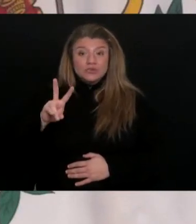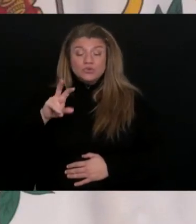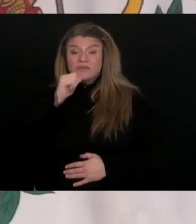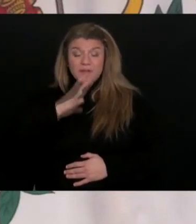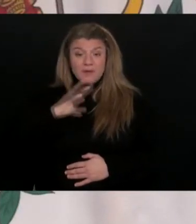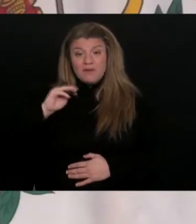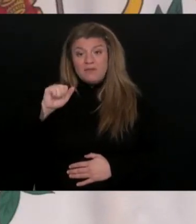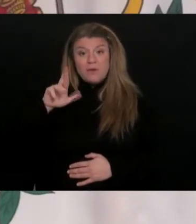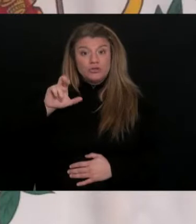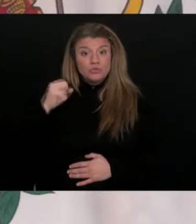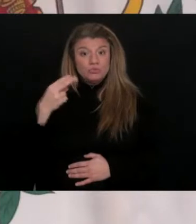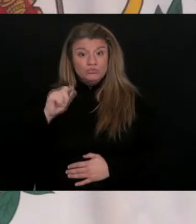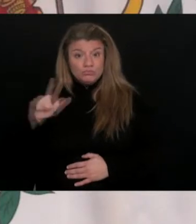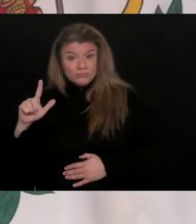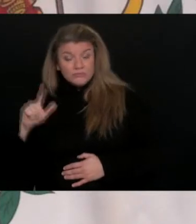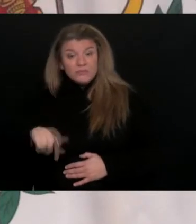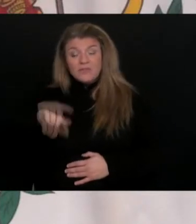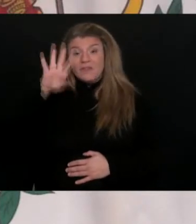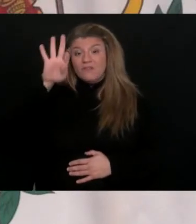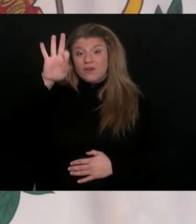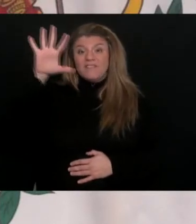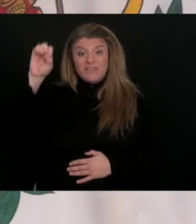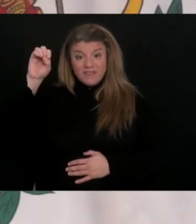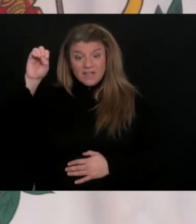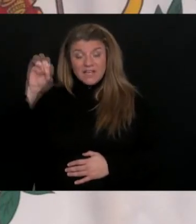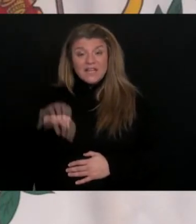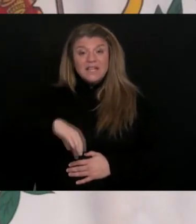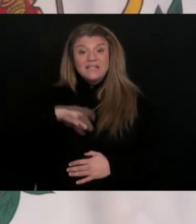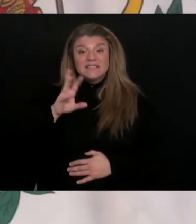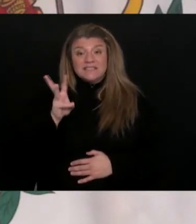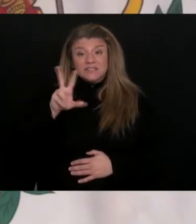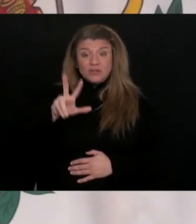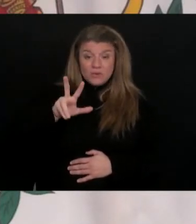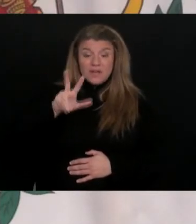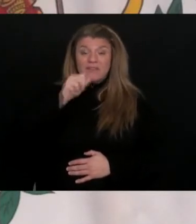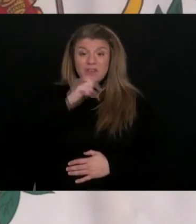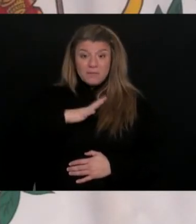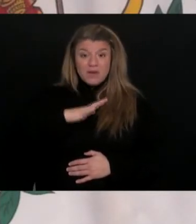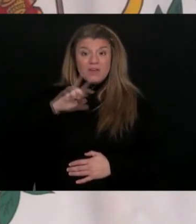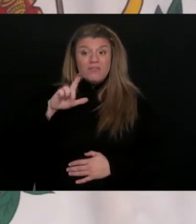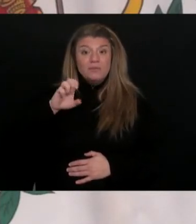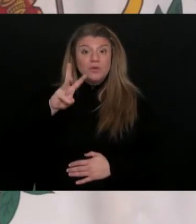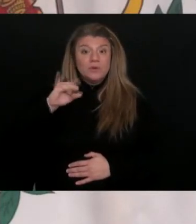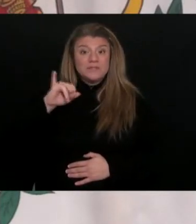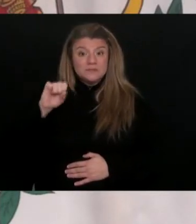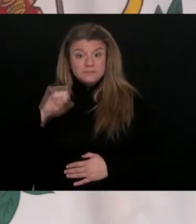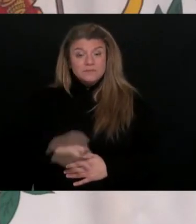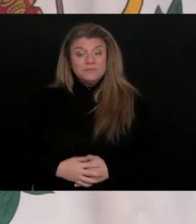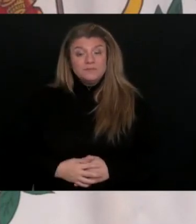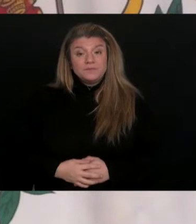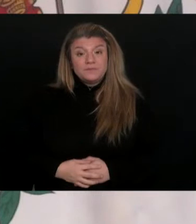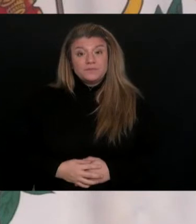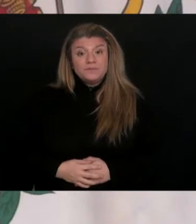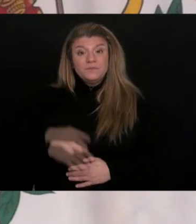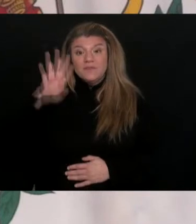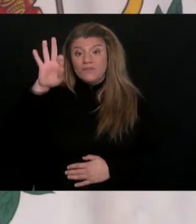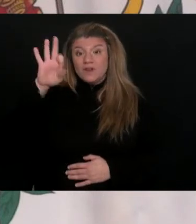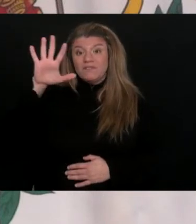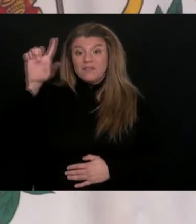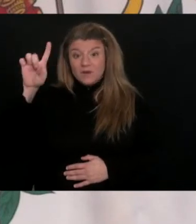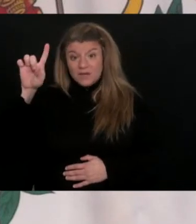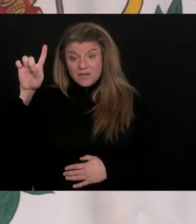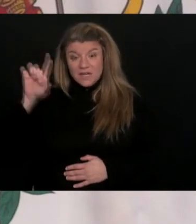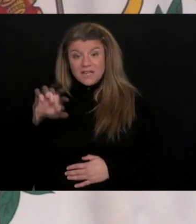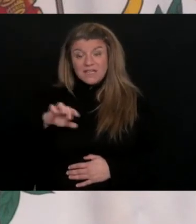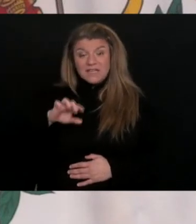from Marshall County. The 4,950th death, a 63-year-old female from Lewis County. The 4,951st